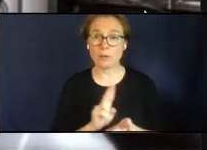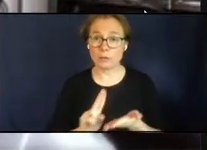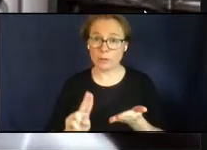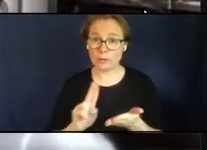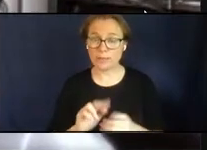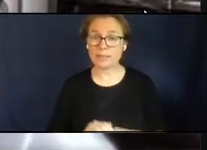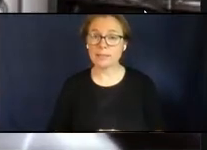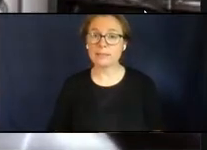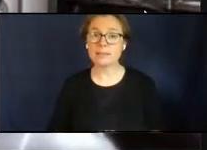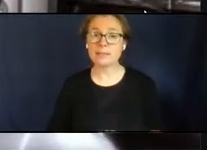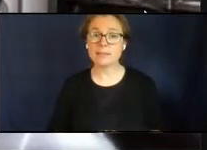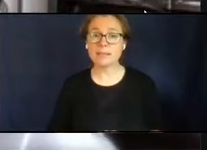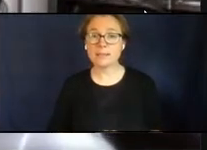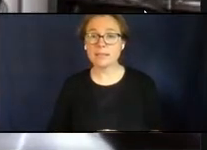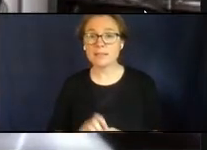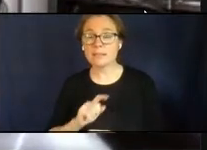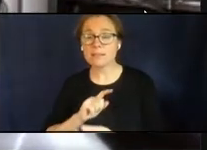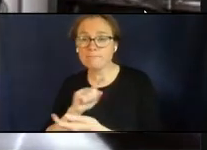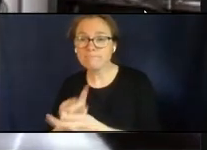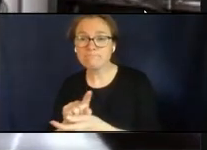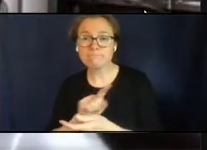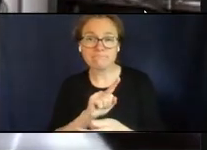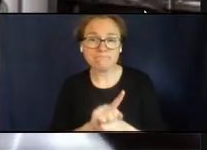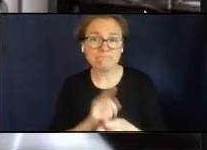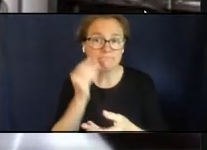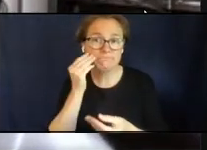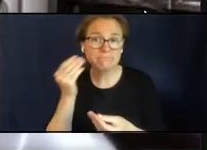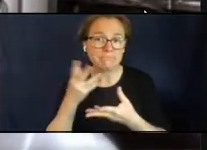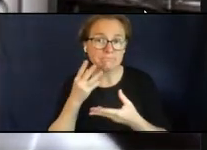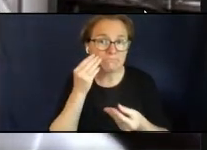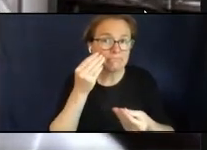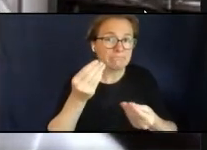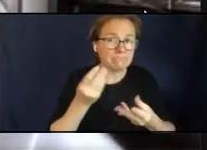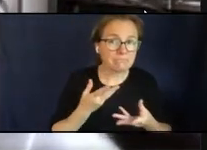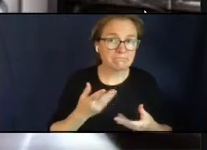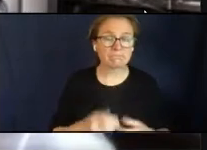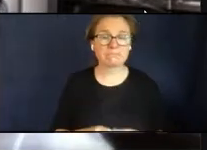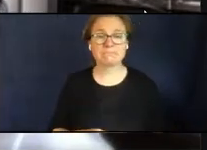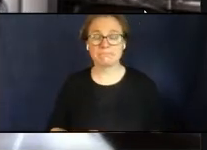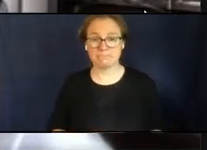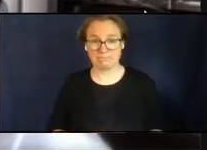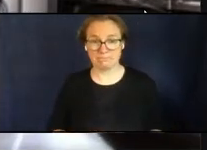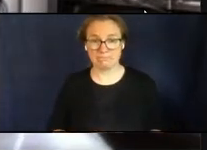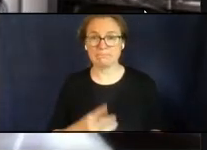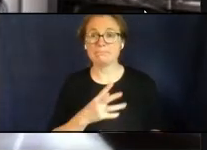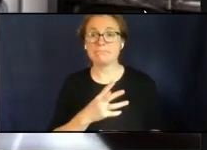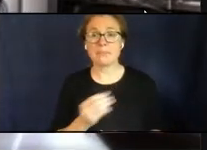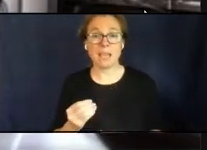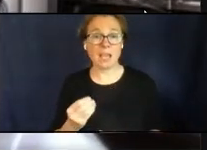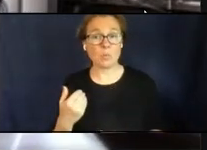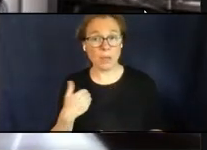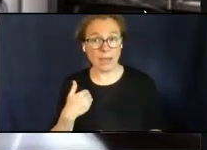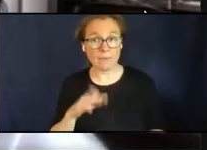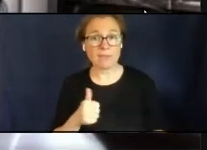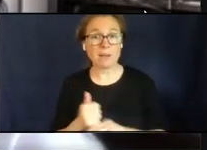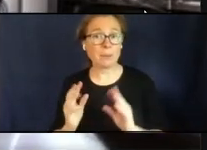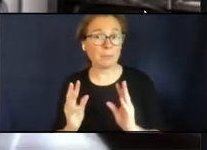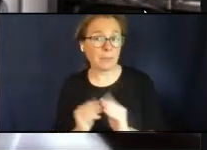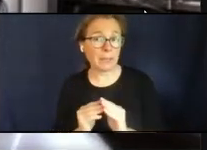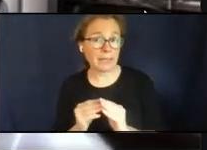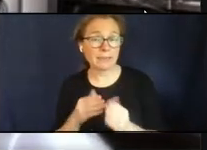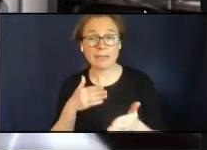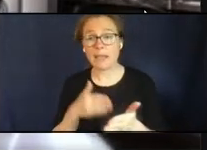as a conduit of information and best practices. But we also have meetings, for instance, with our anti-racism committee, where